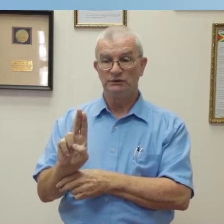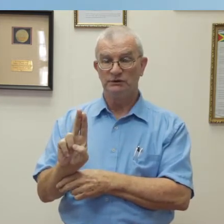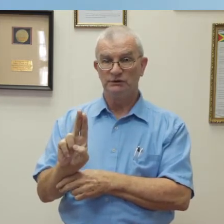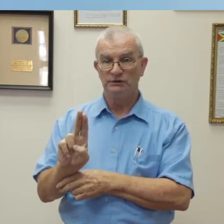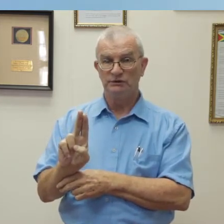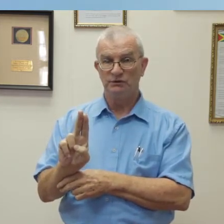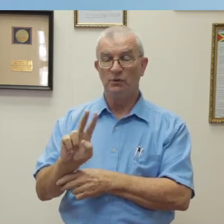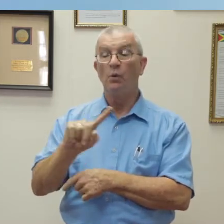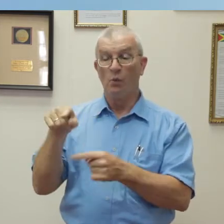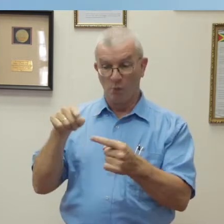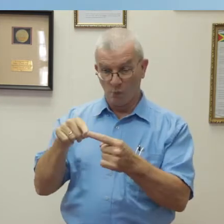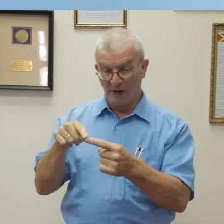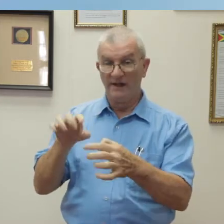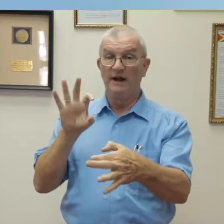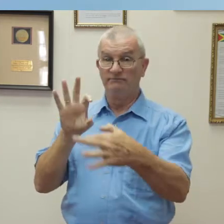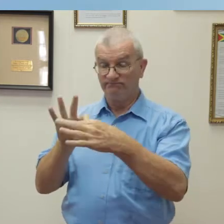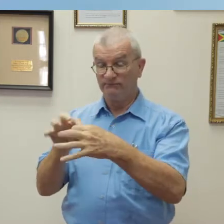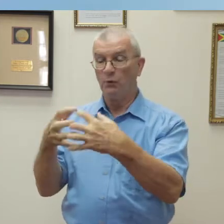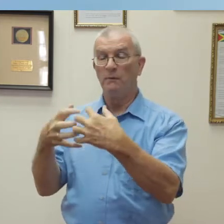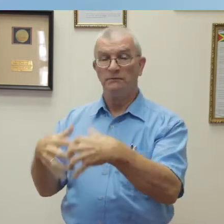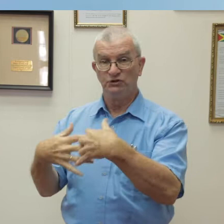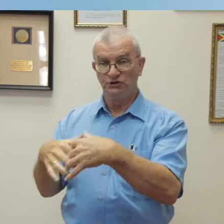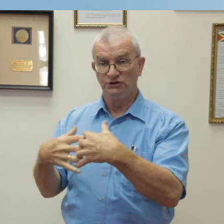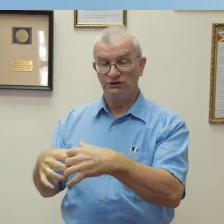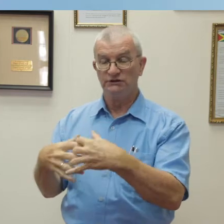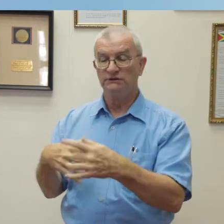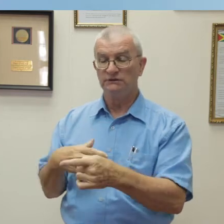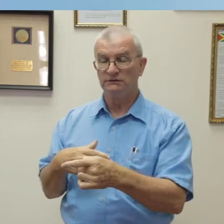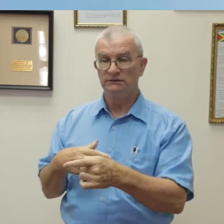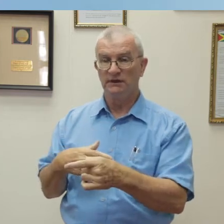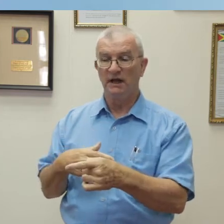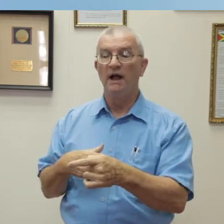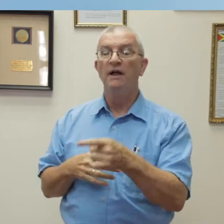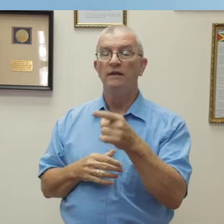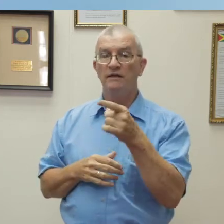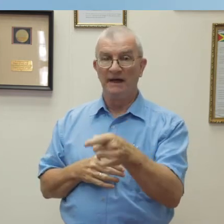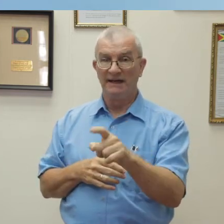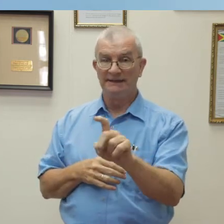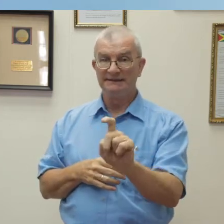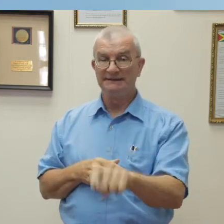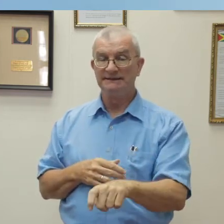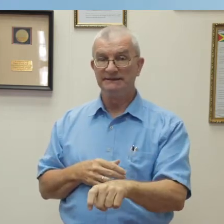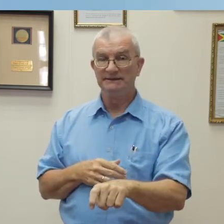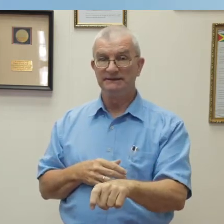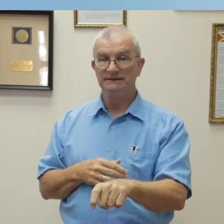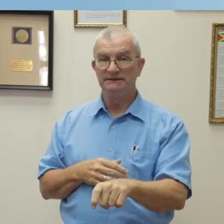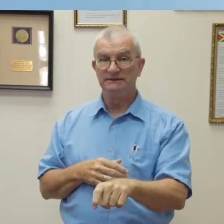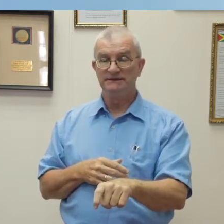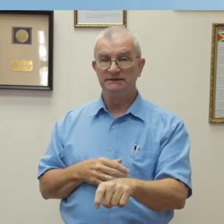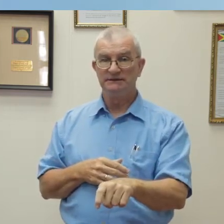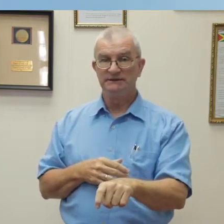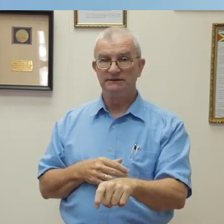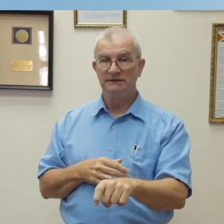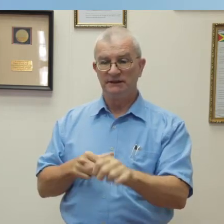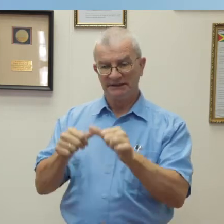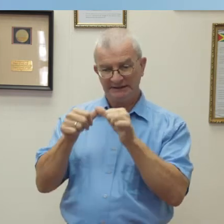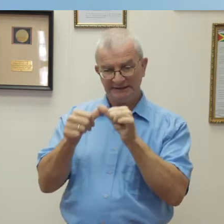attached to a ventilator, they also need intensive